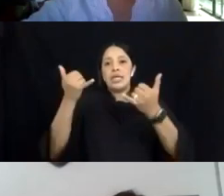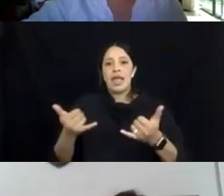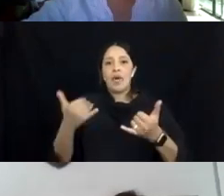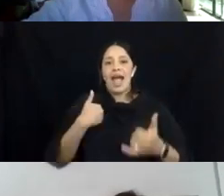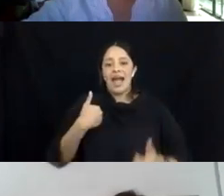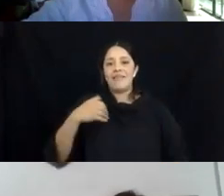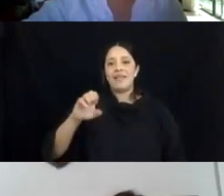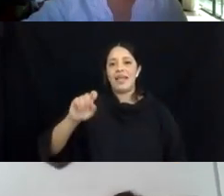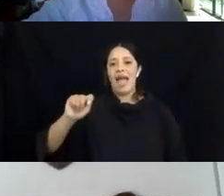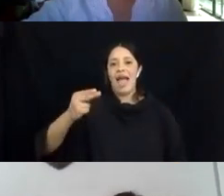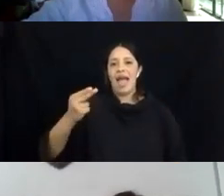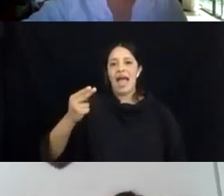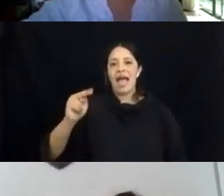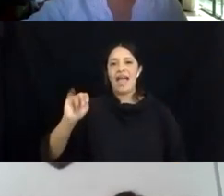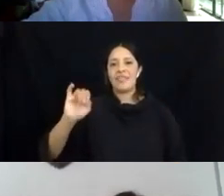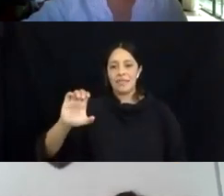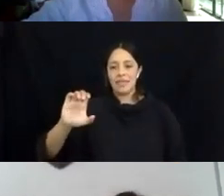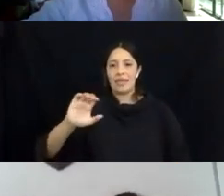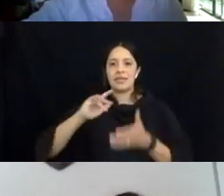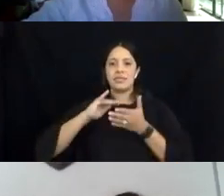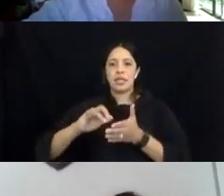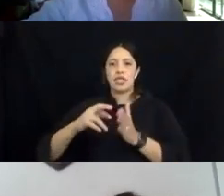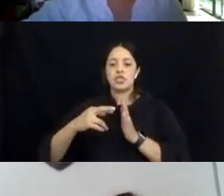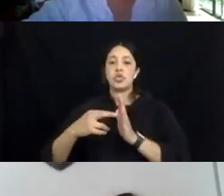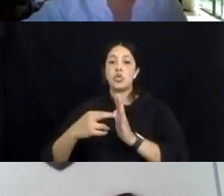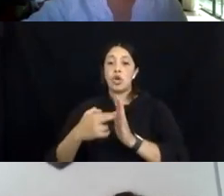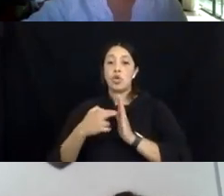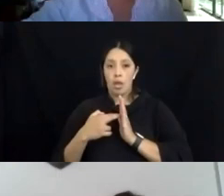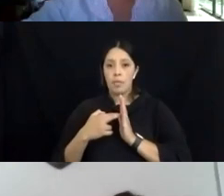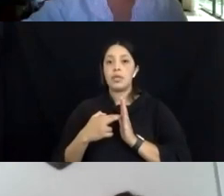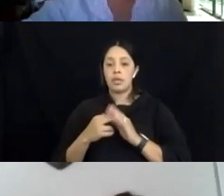to graduate high school in the Oxnard Unified School District and Ventura Unified School